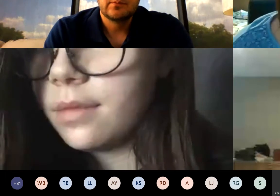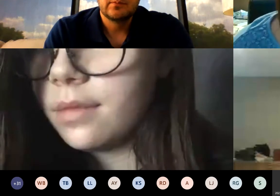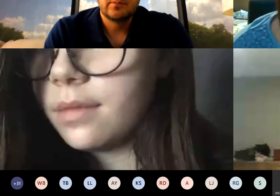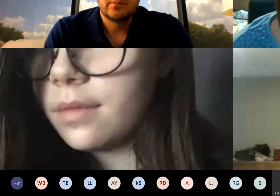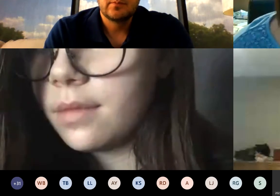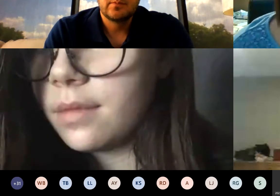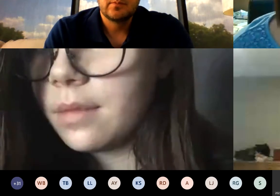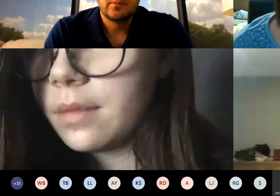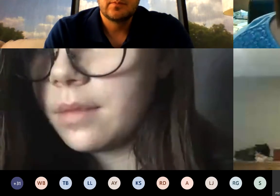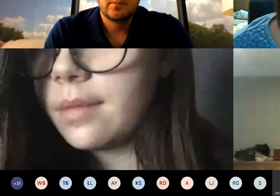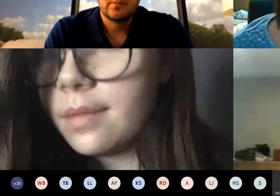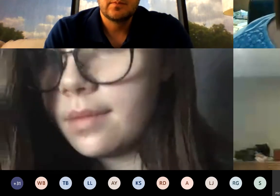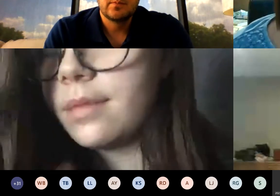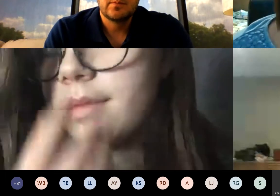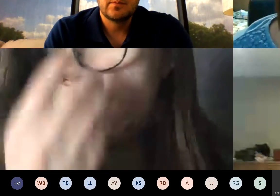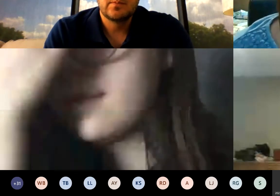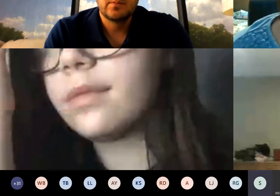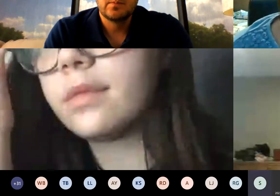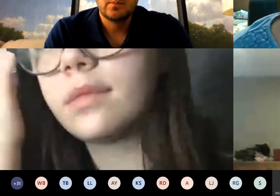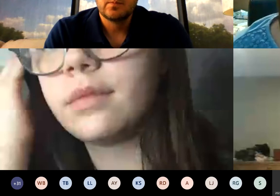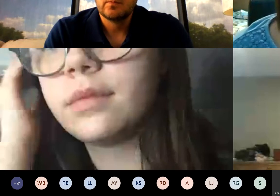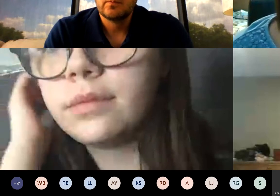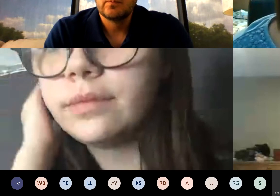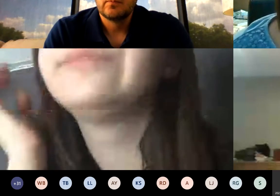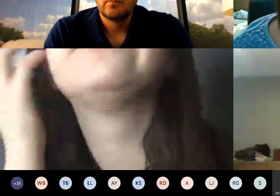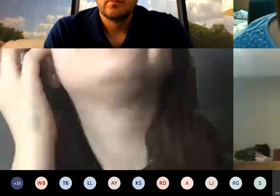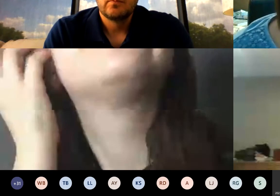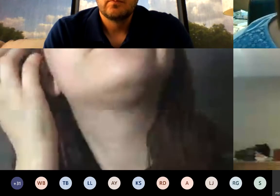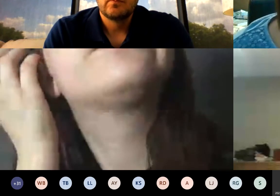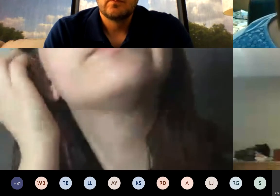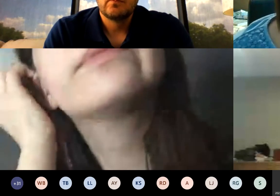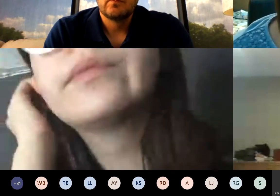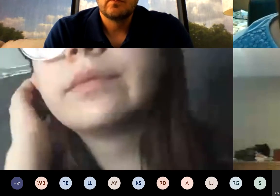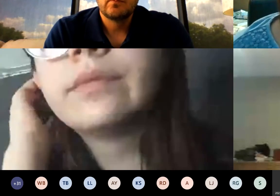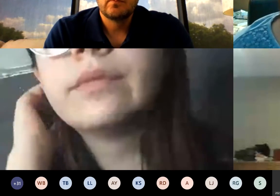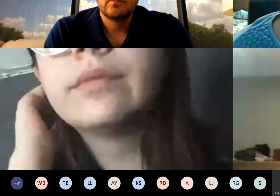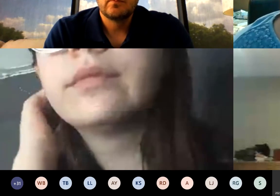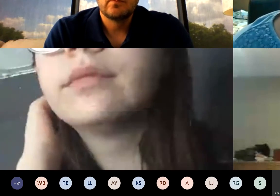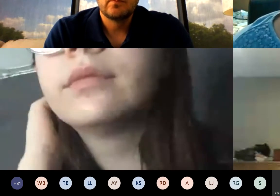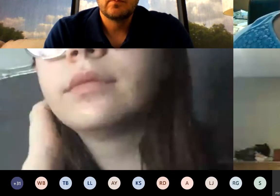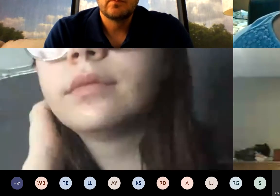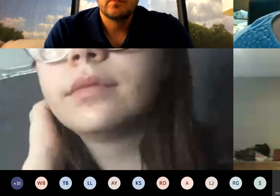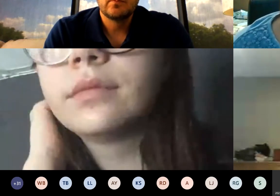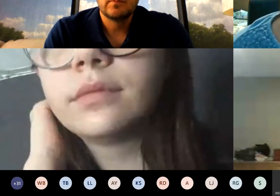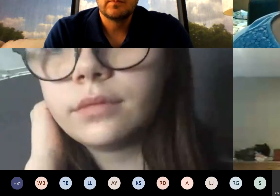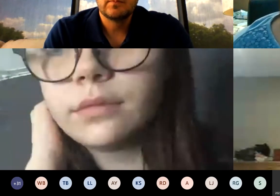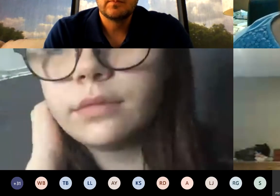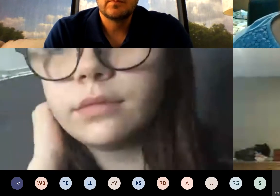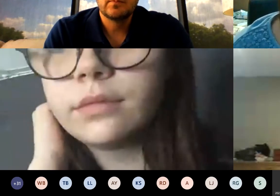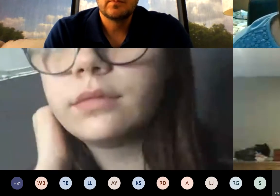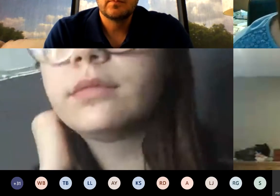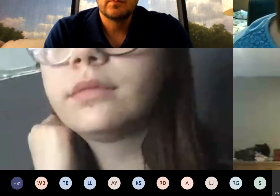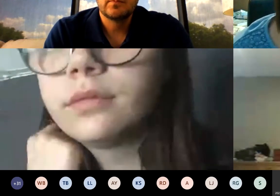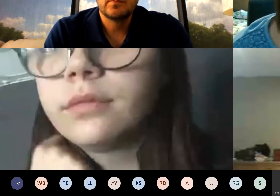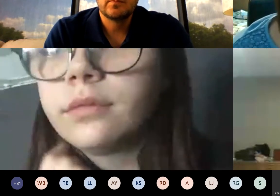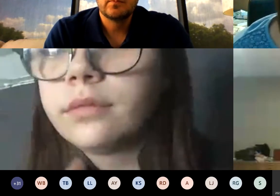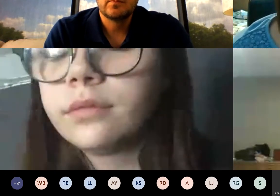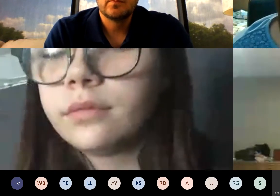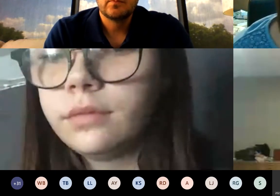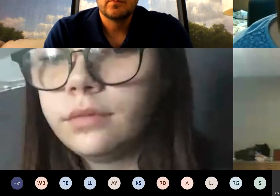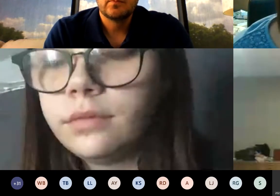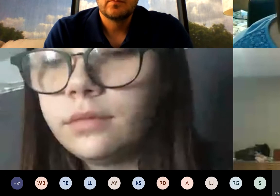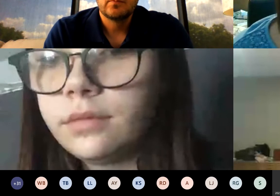think on your email it's correct, but it'll be August 11th. It's also on your exit form. And if any of you